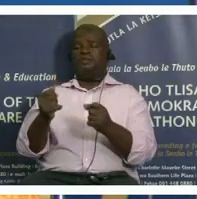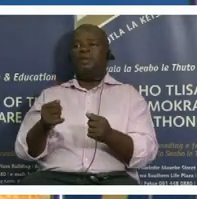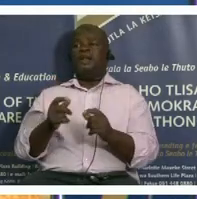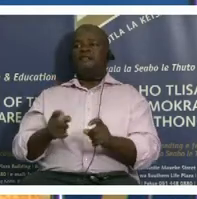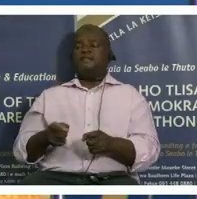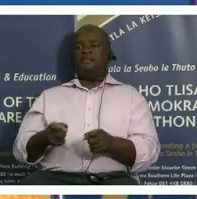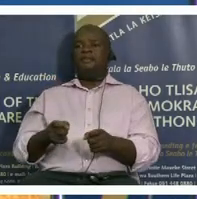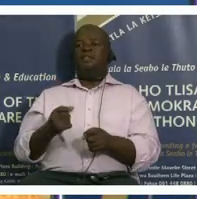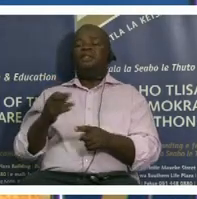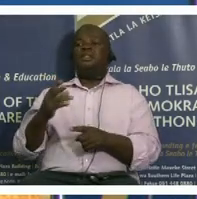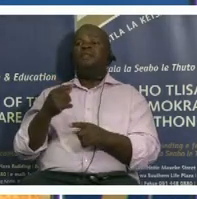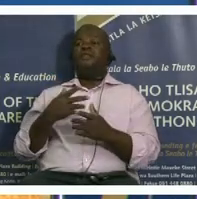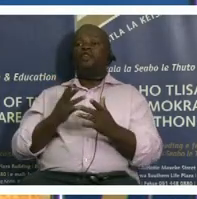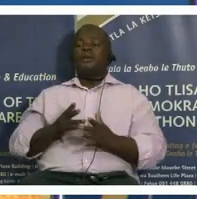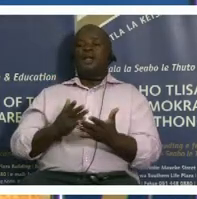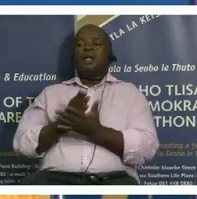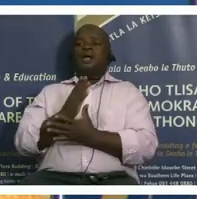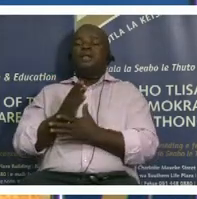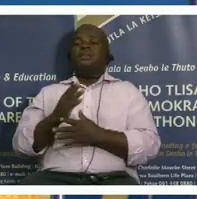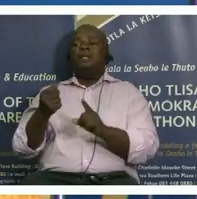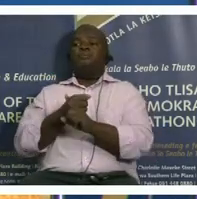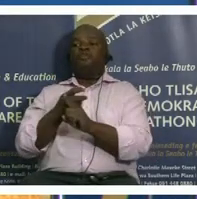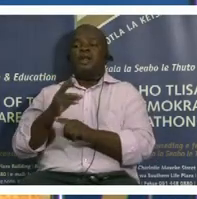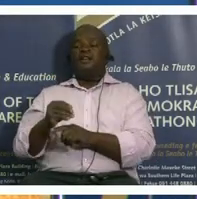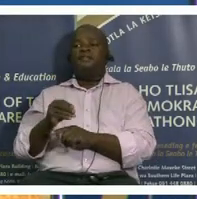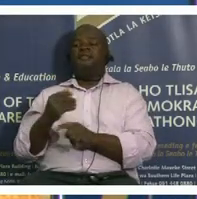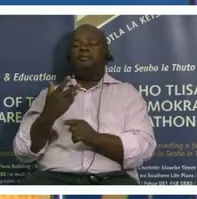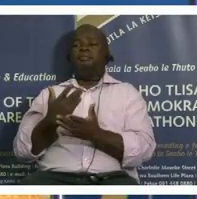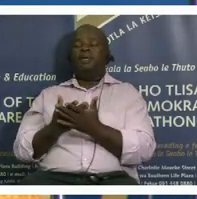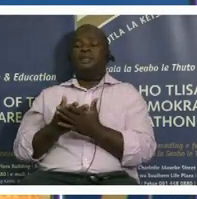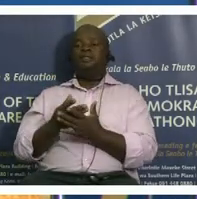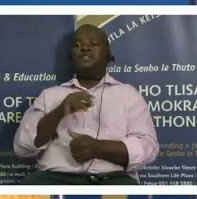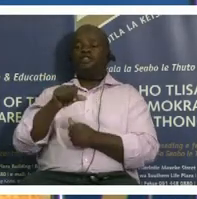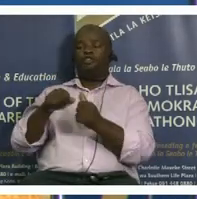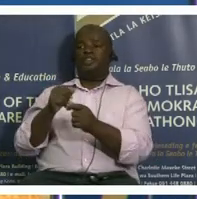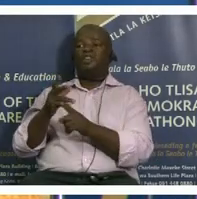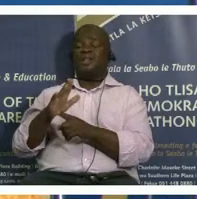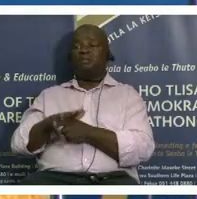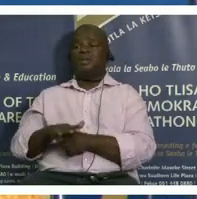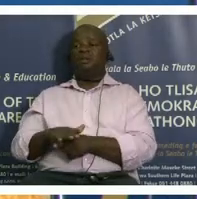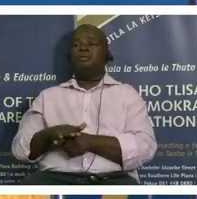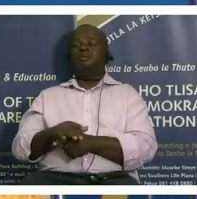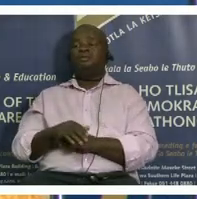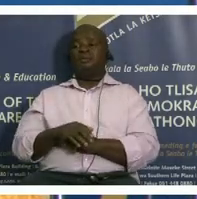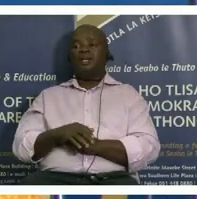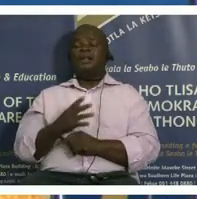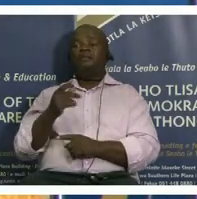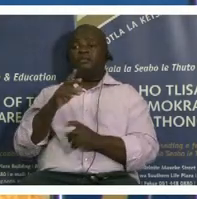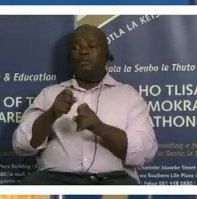rights abuse and unjust socio-economic consequences of illegal evictions.